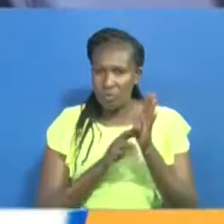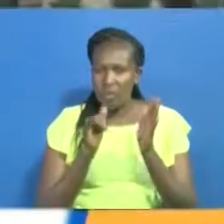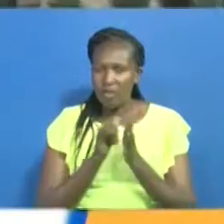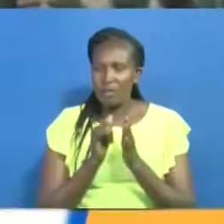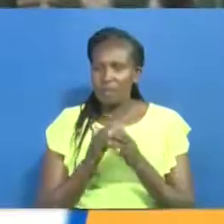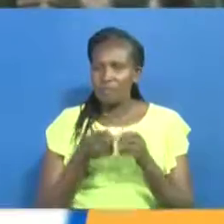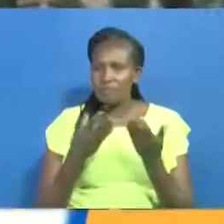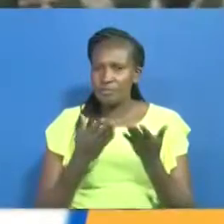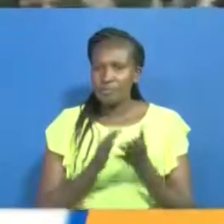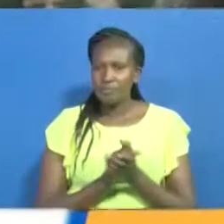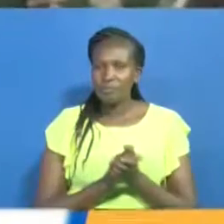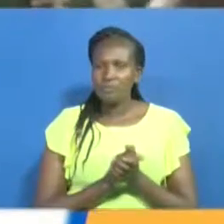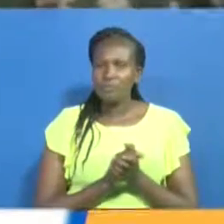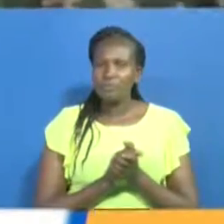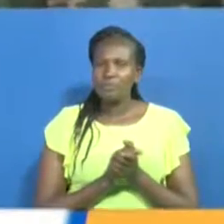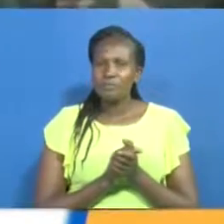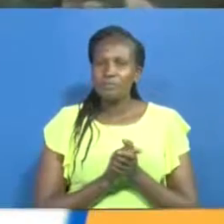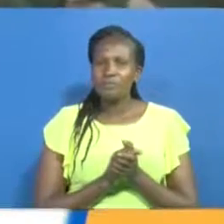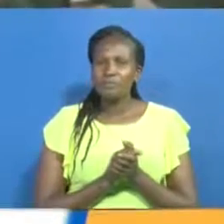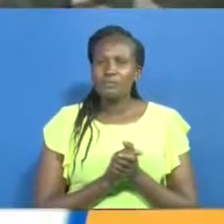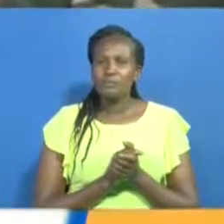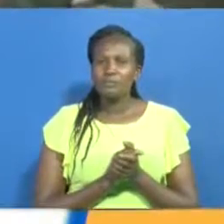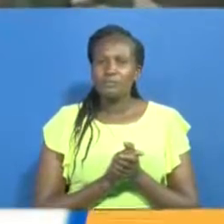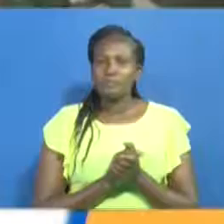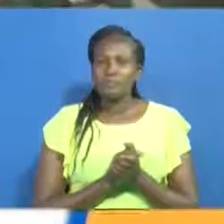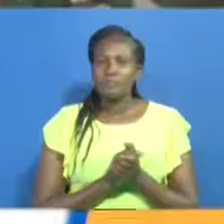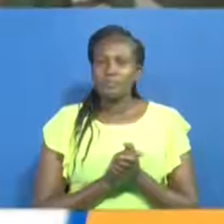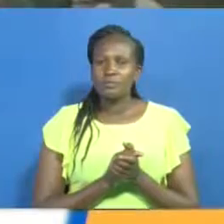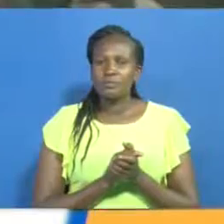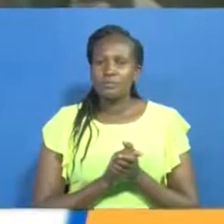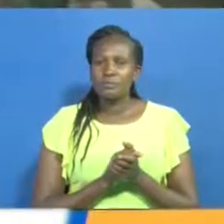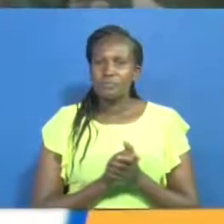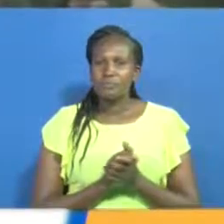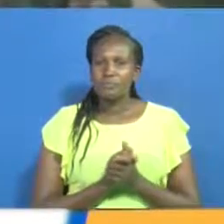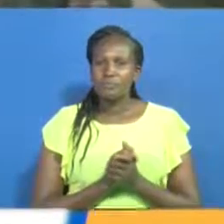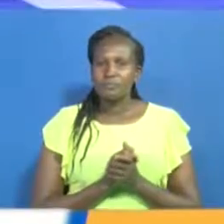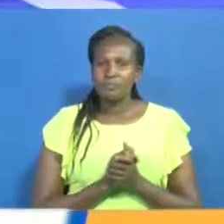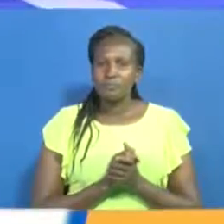regulate. Nikiripotia Jamvi la MBCI, jina langu ni Mary M. Muturi.